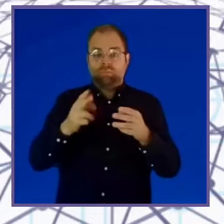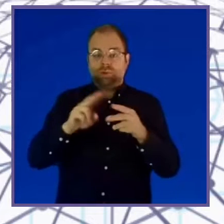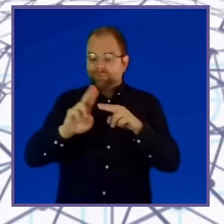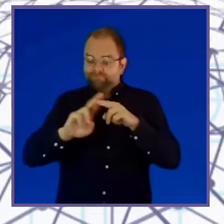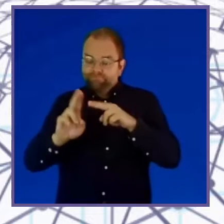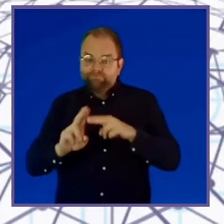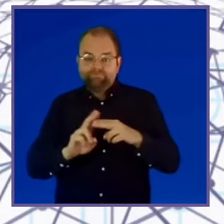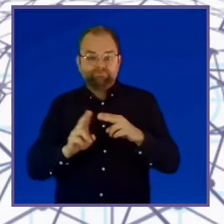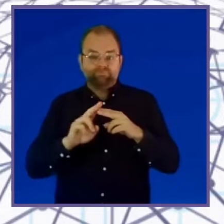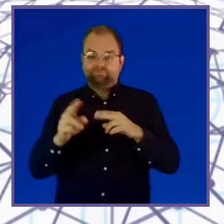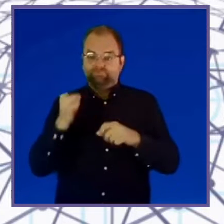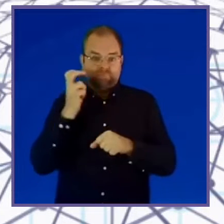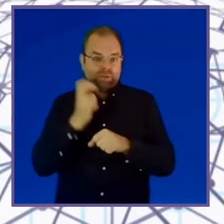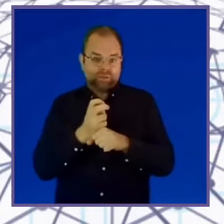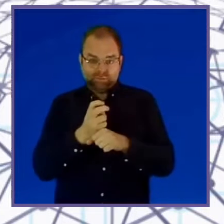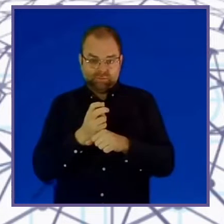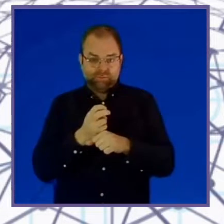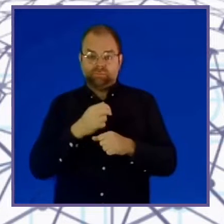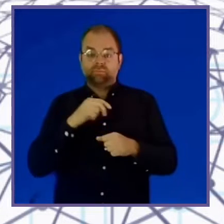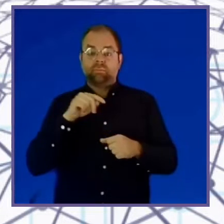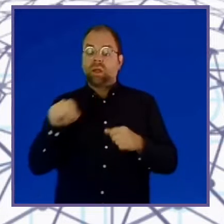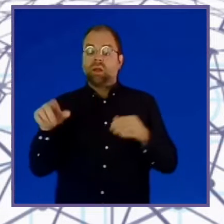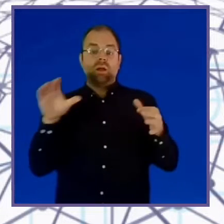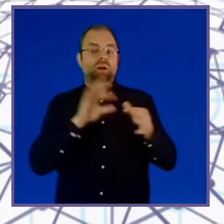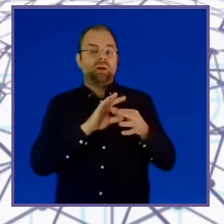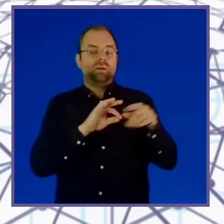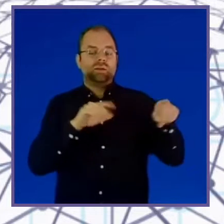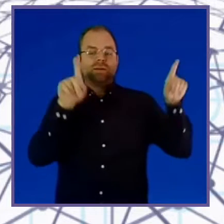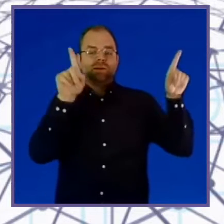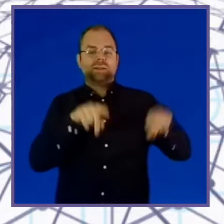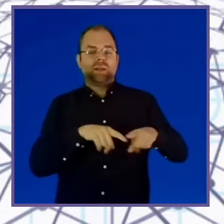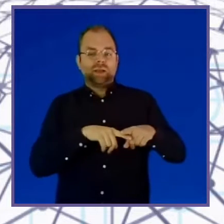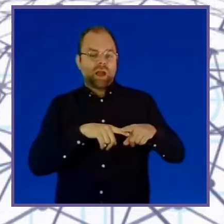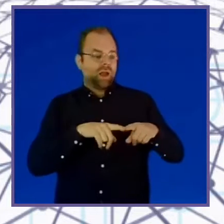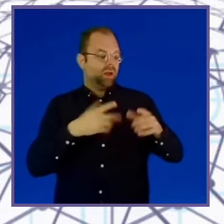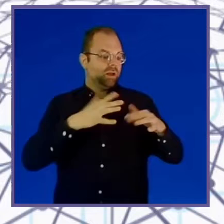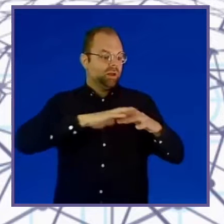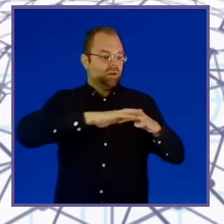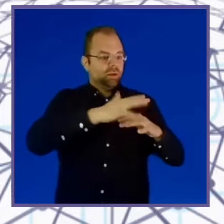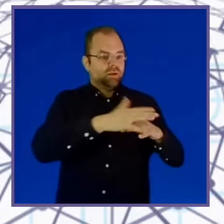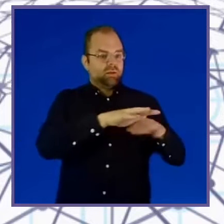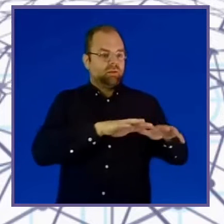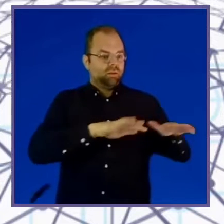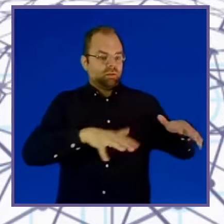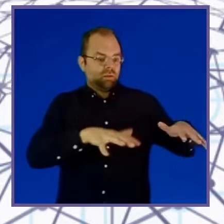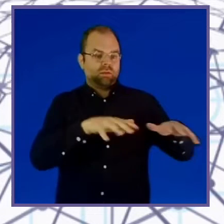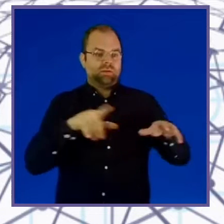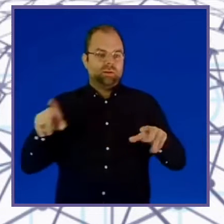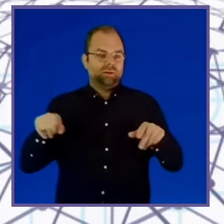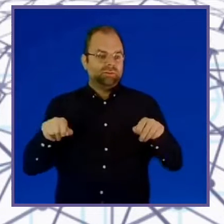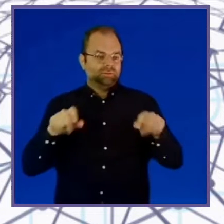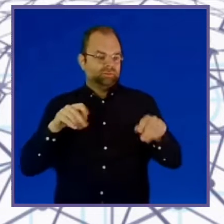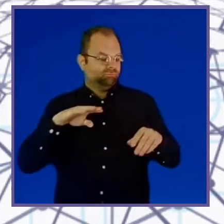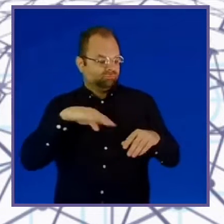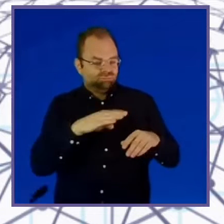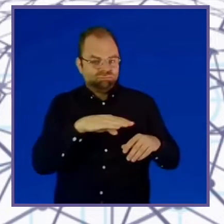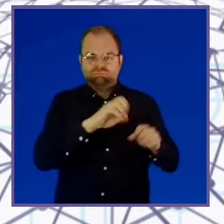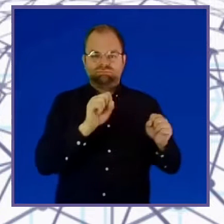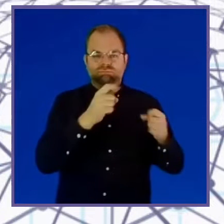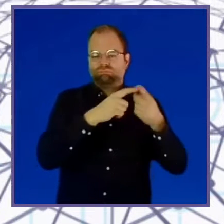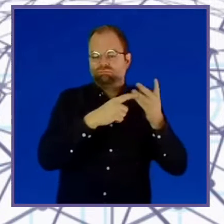functional, affordable devices, maybe simpler devices, but still with functionality, better